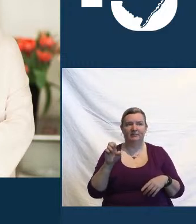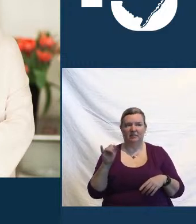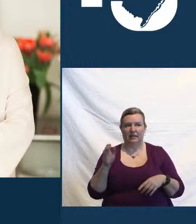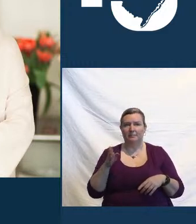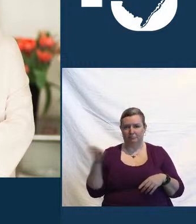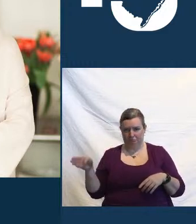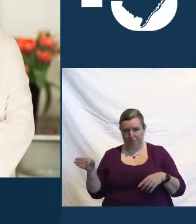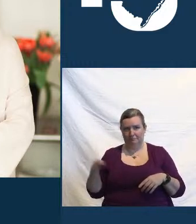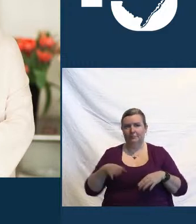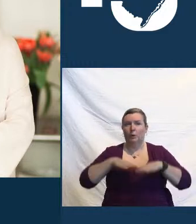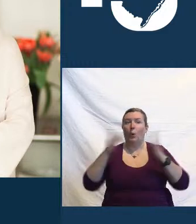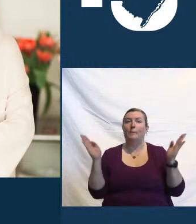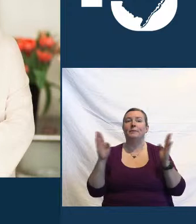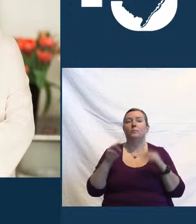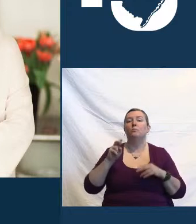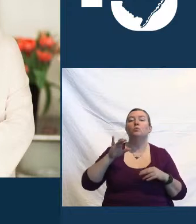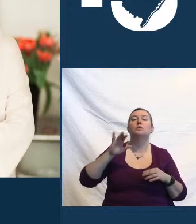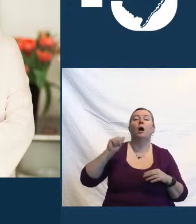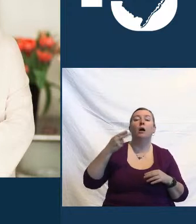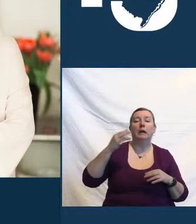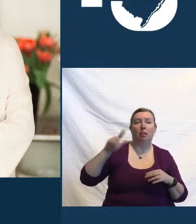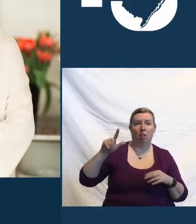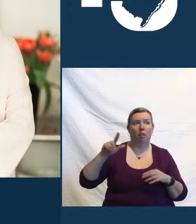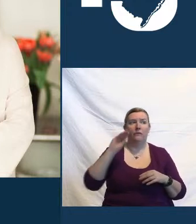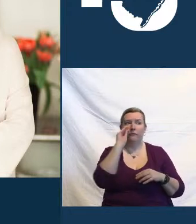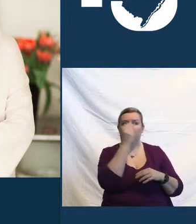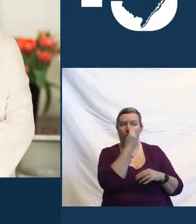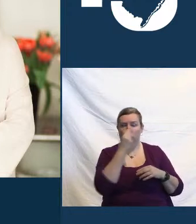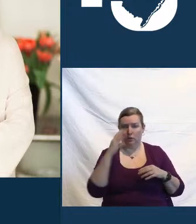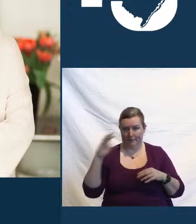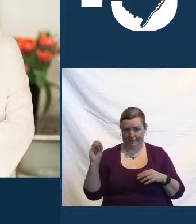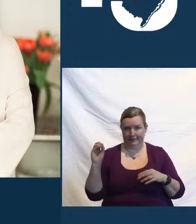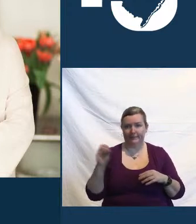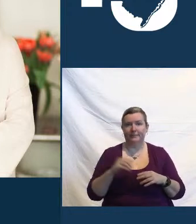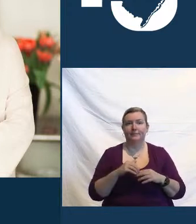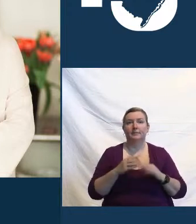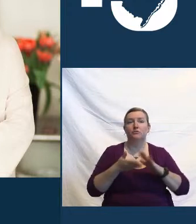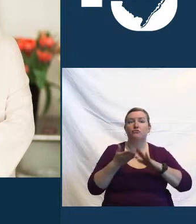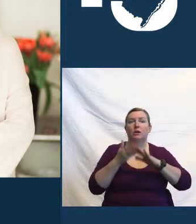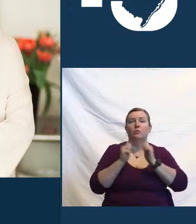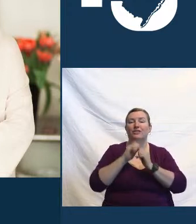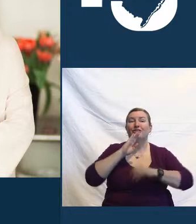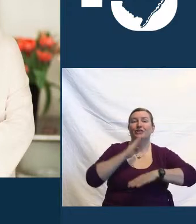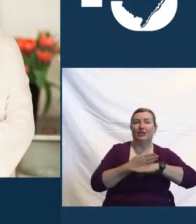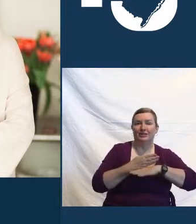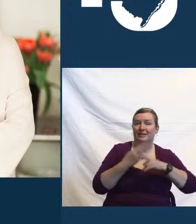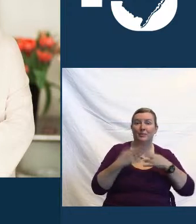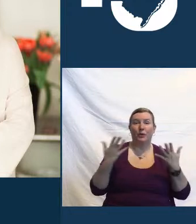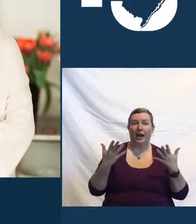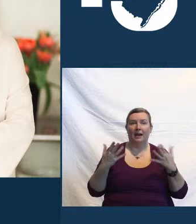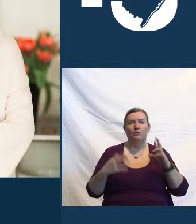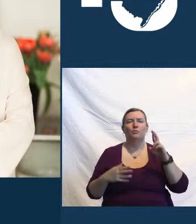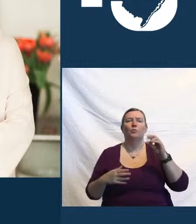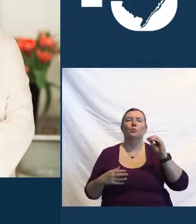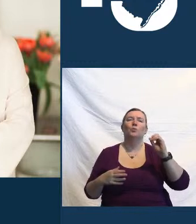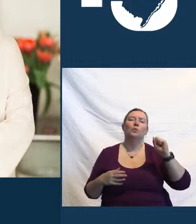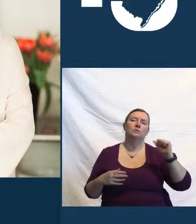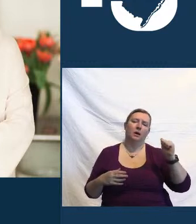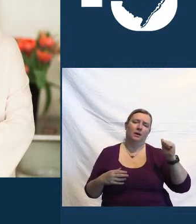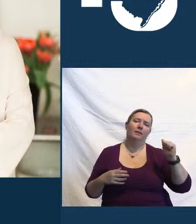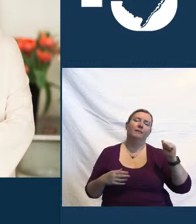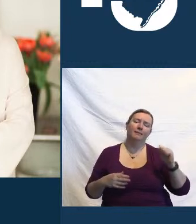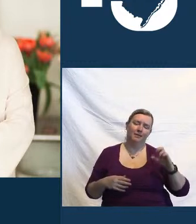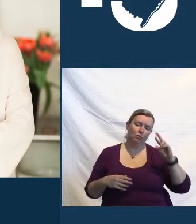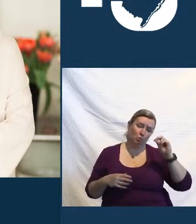Hill Floral Company, which she runs alongside her daughter, the perfectly named Rose Oland on the left, who is the